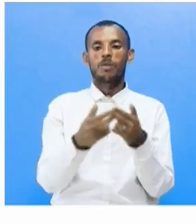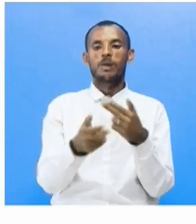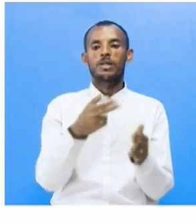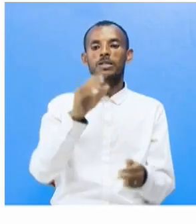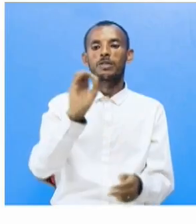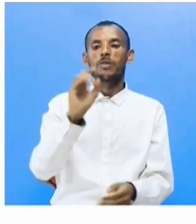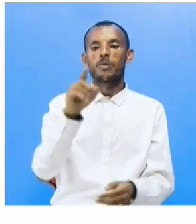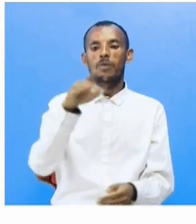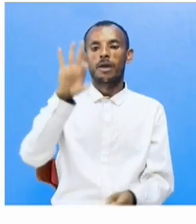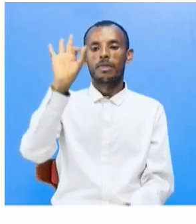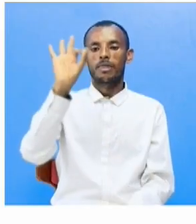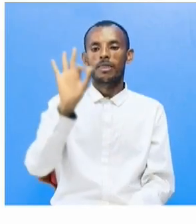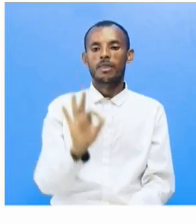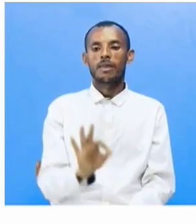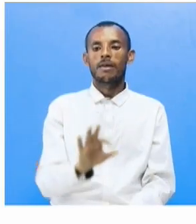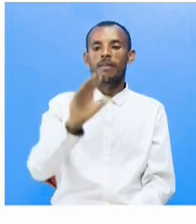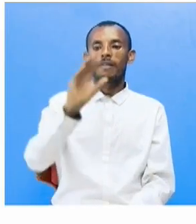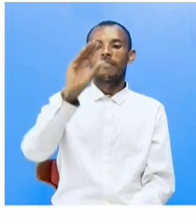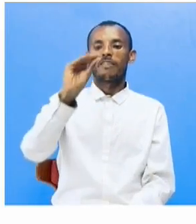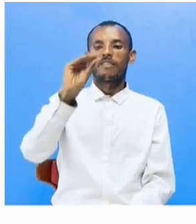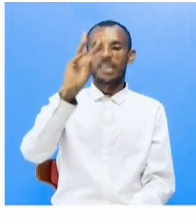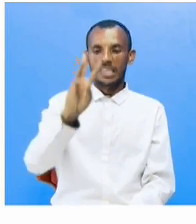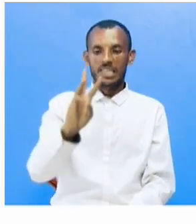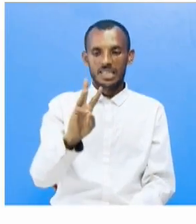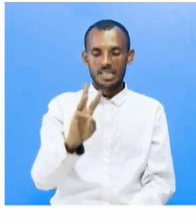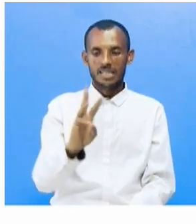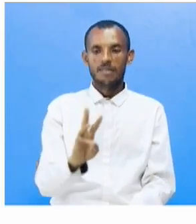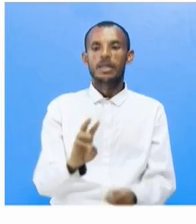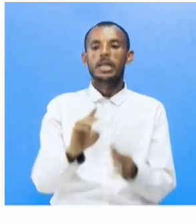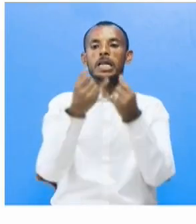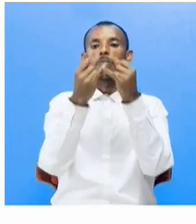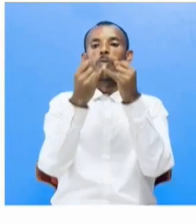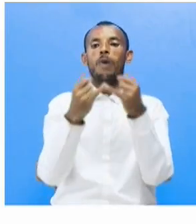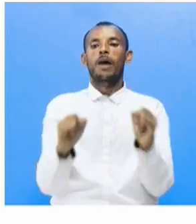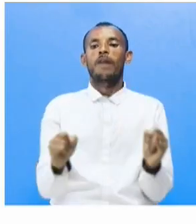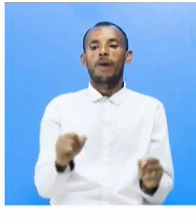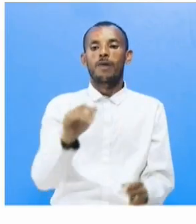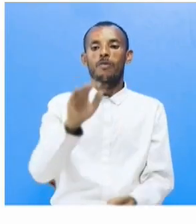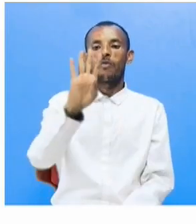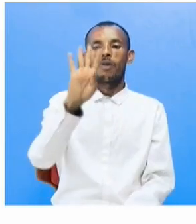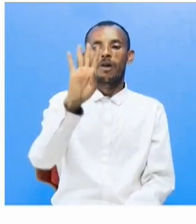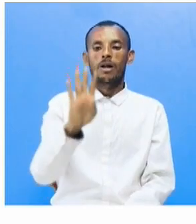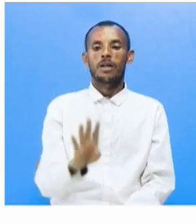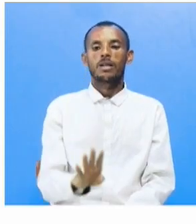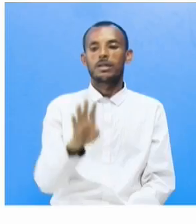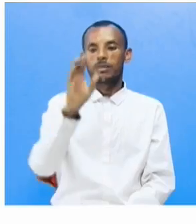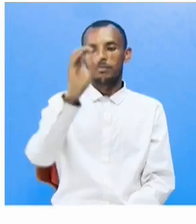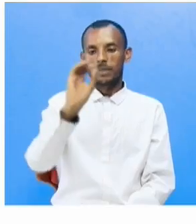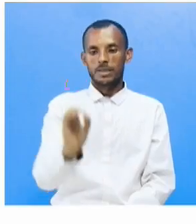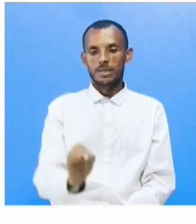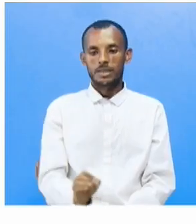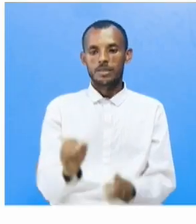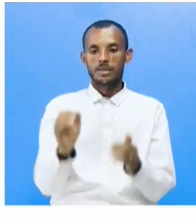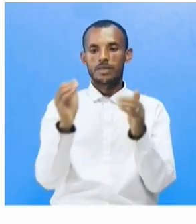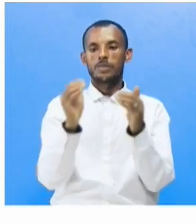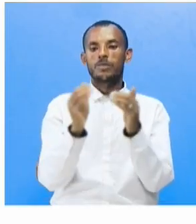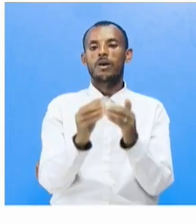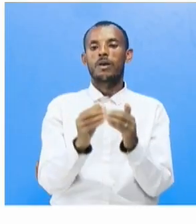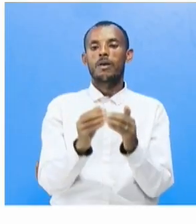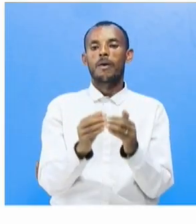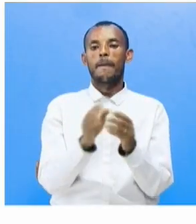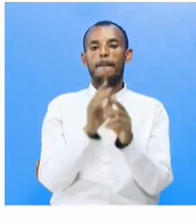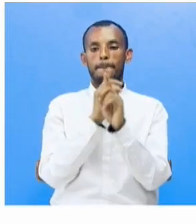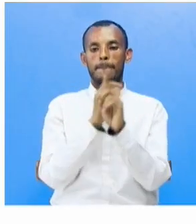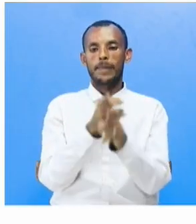will have 56 divided by 4%. So finally, when you